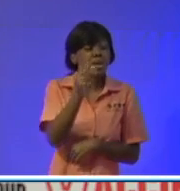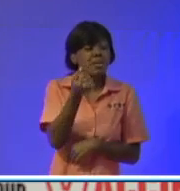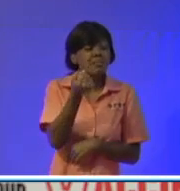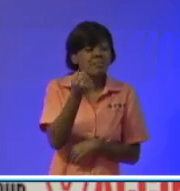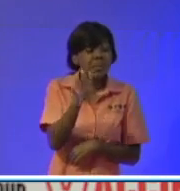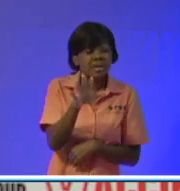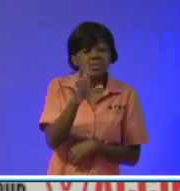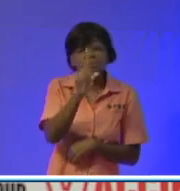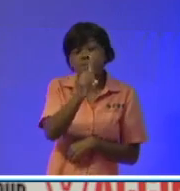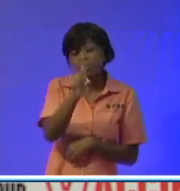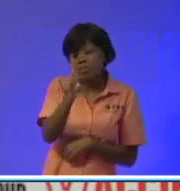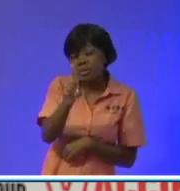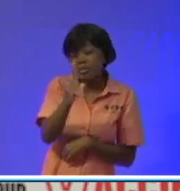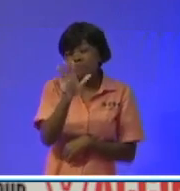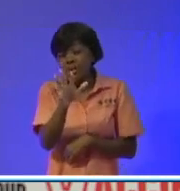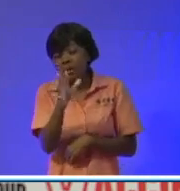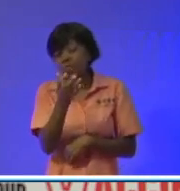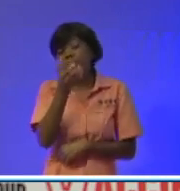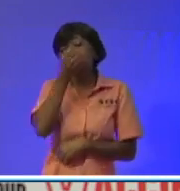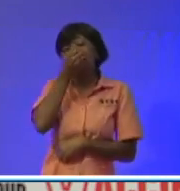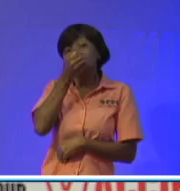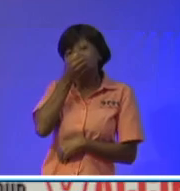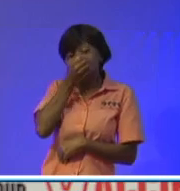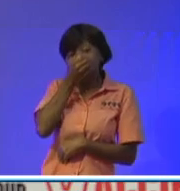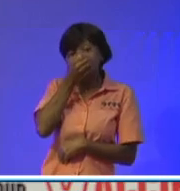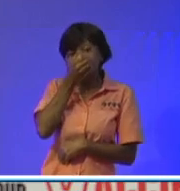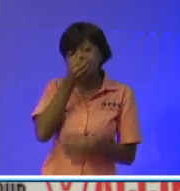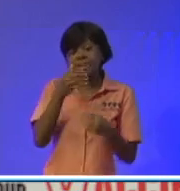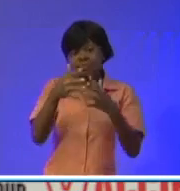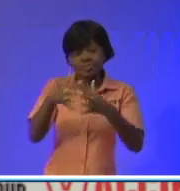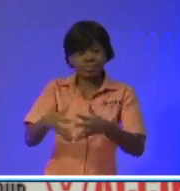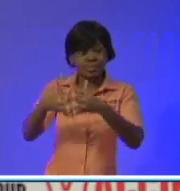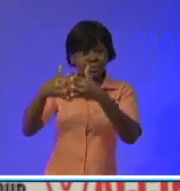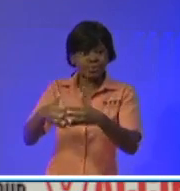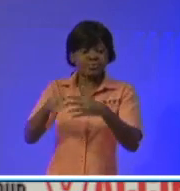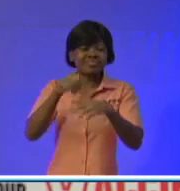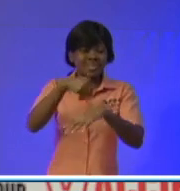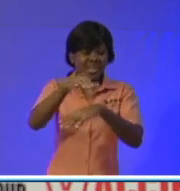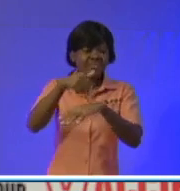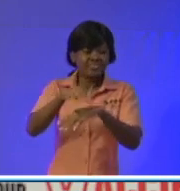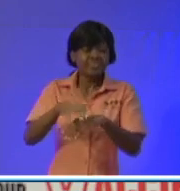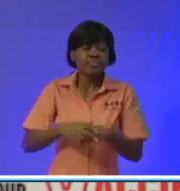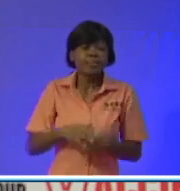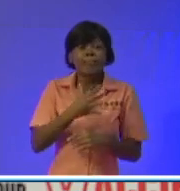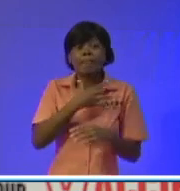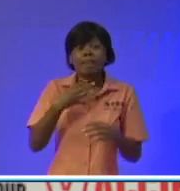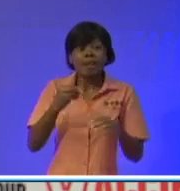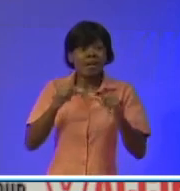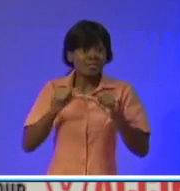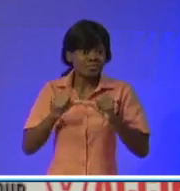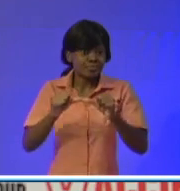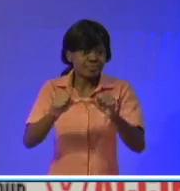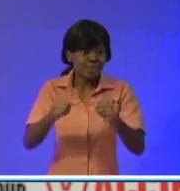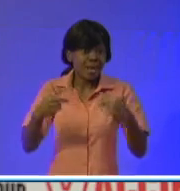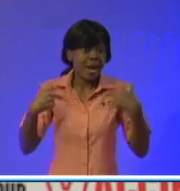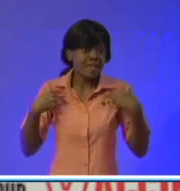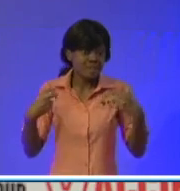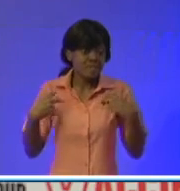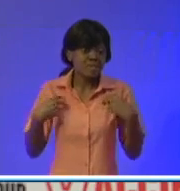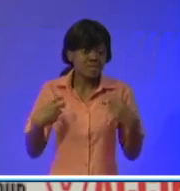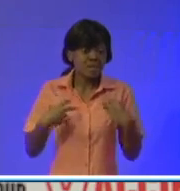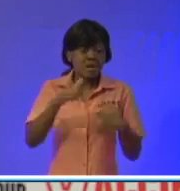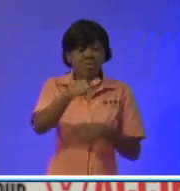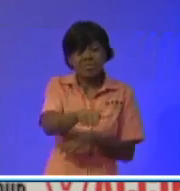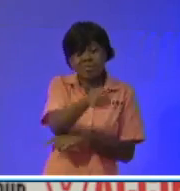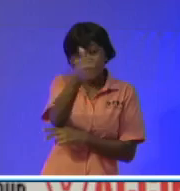demand, while we still maintain our piped oxygen capacity for high flow and high